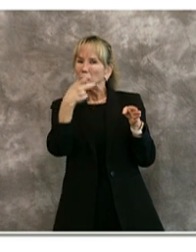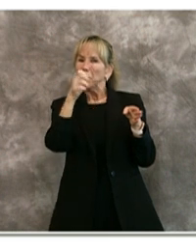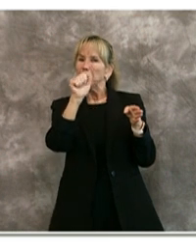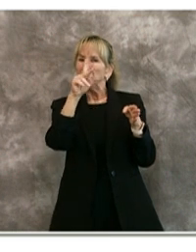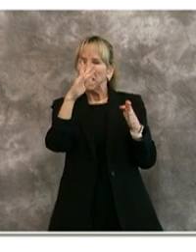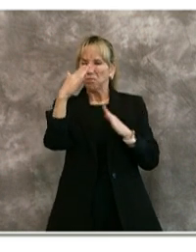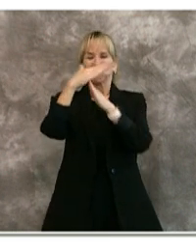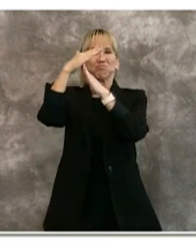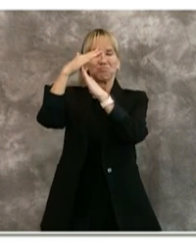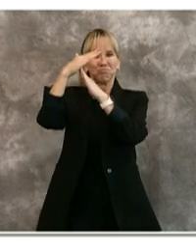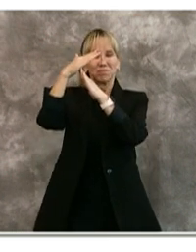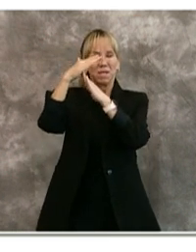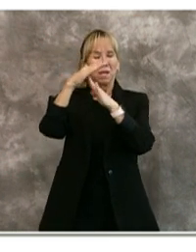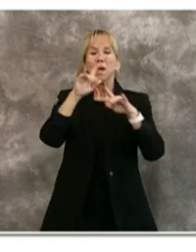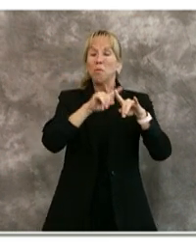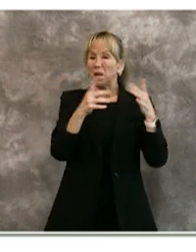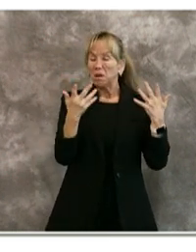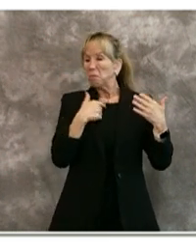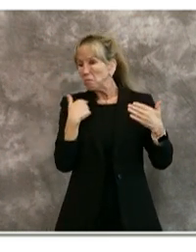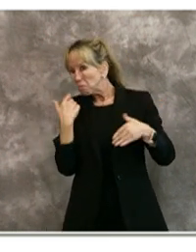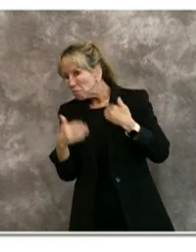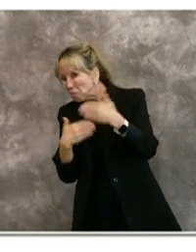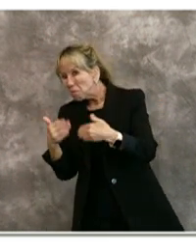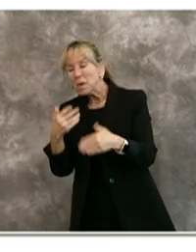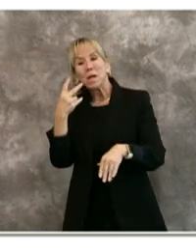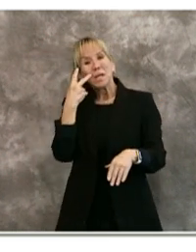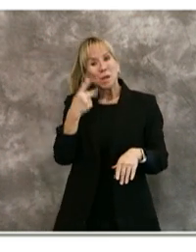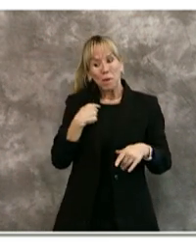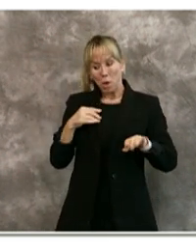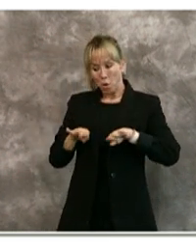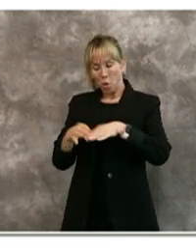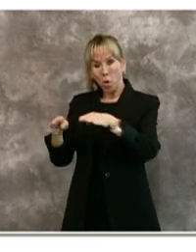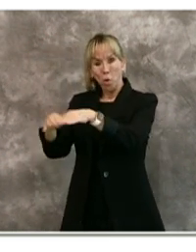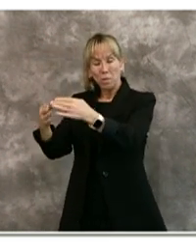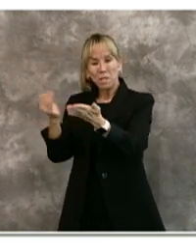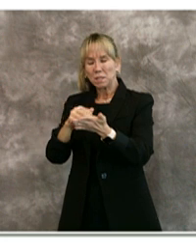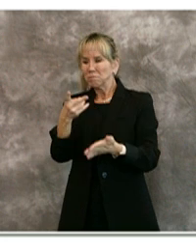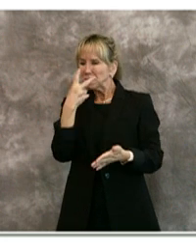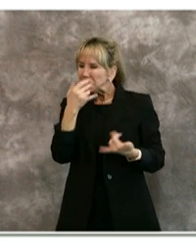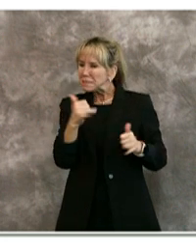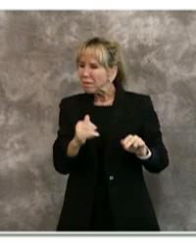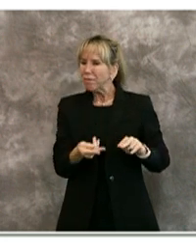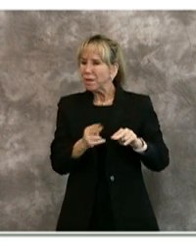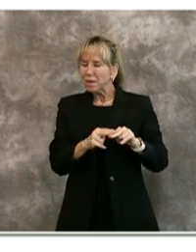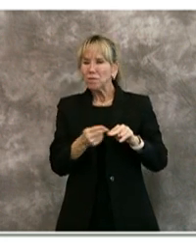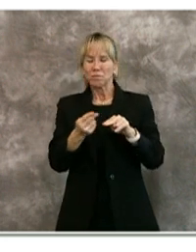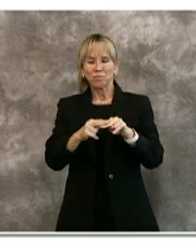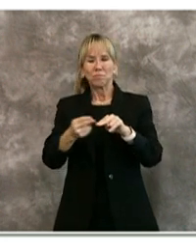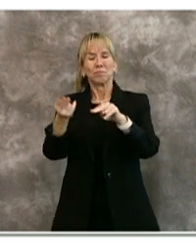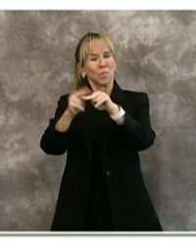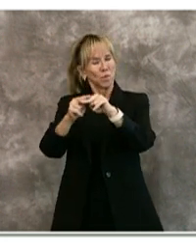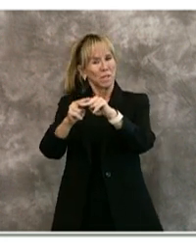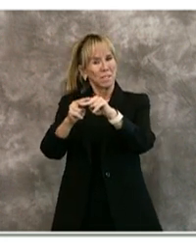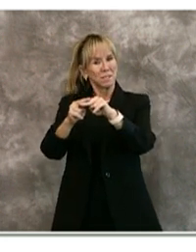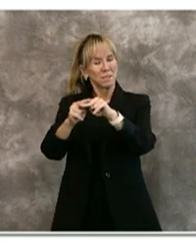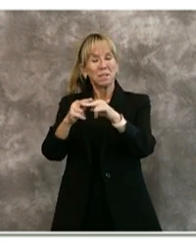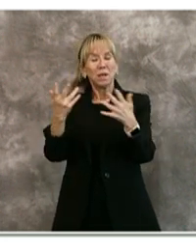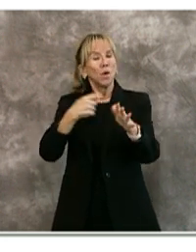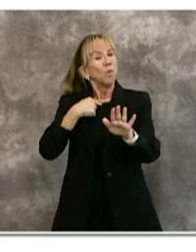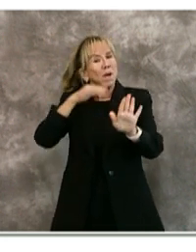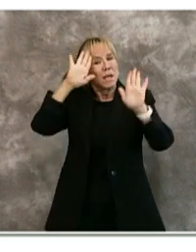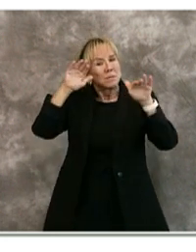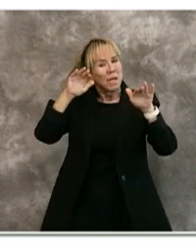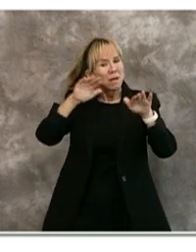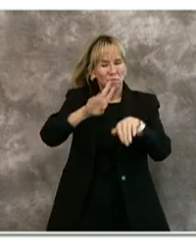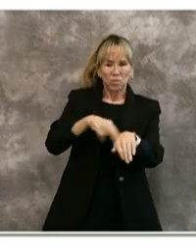with reopening, we see that we continue to see an increase in the number of cases, and that is to be expected